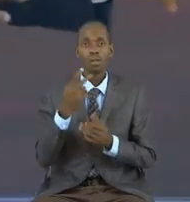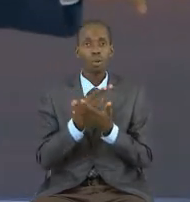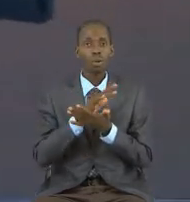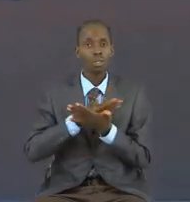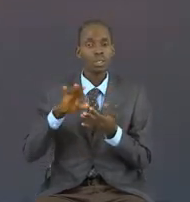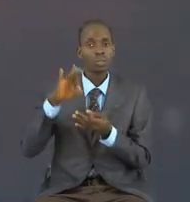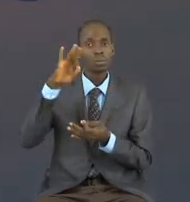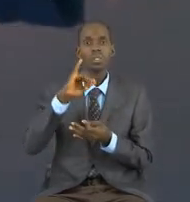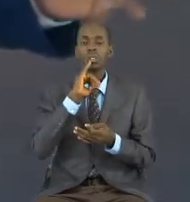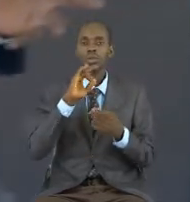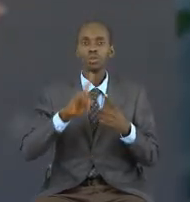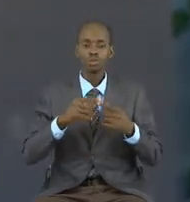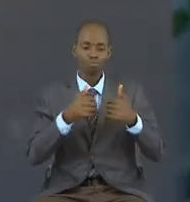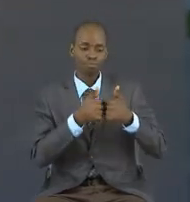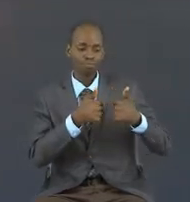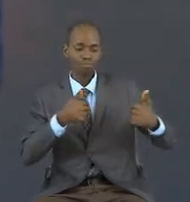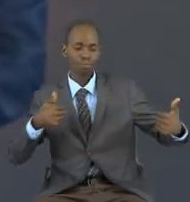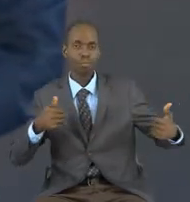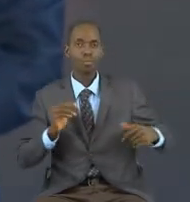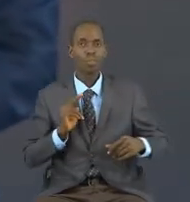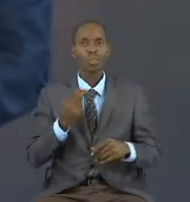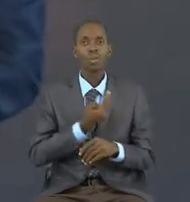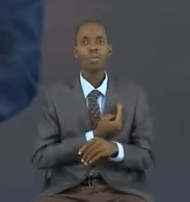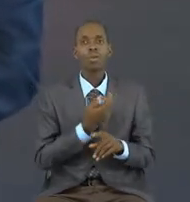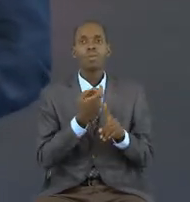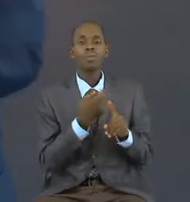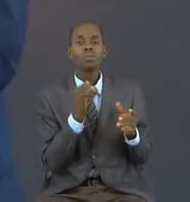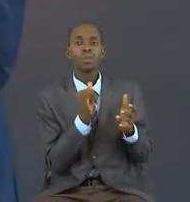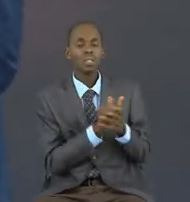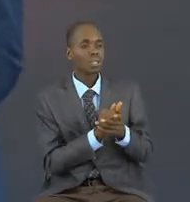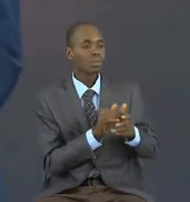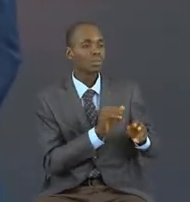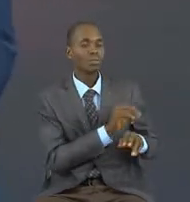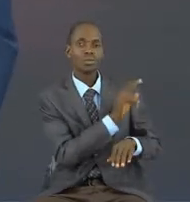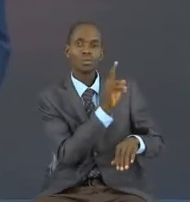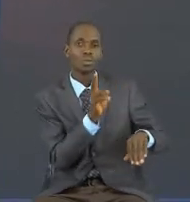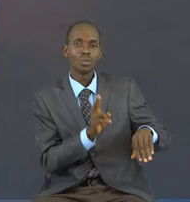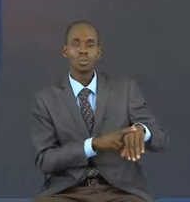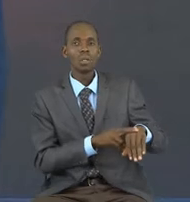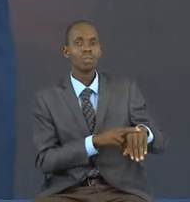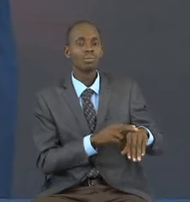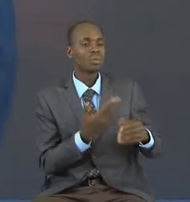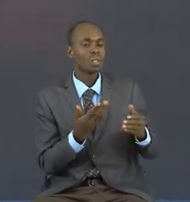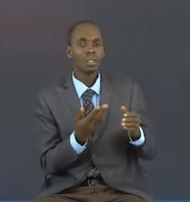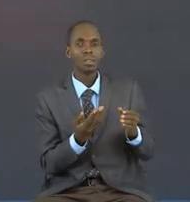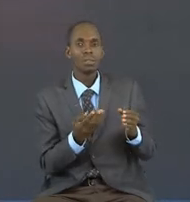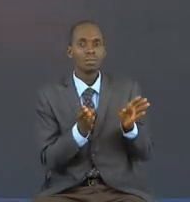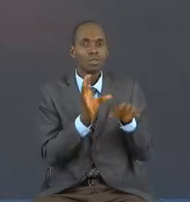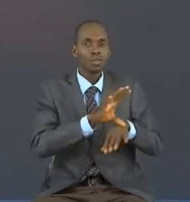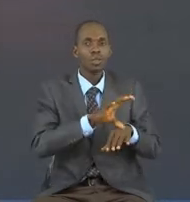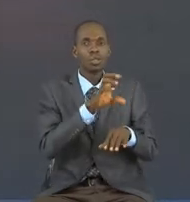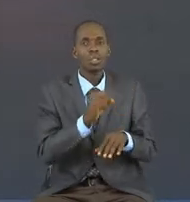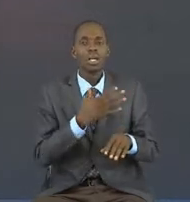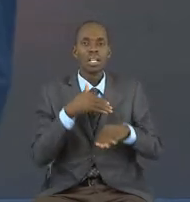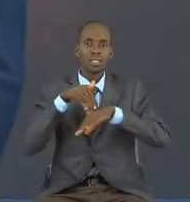separate us from that local assembly and then send us forth to the